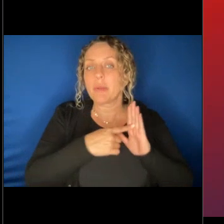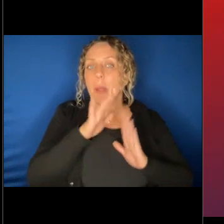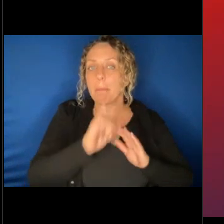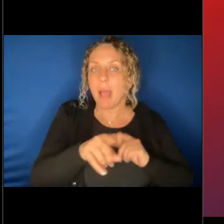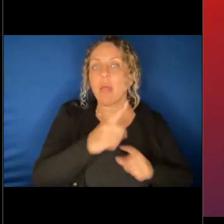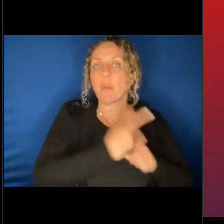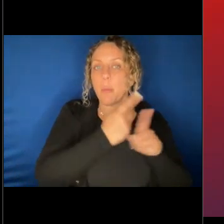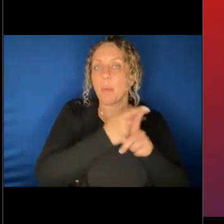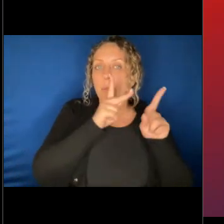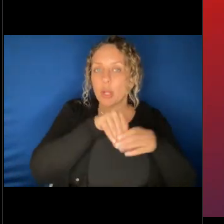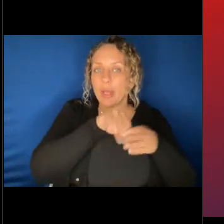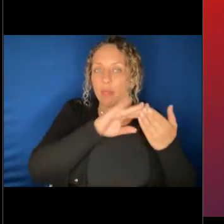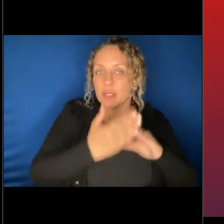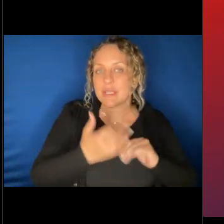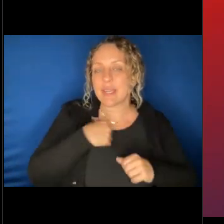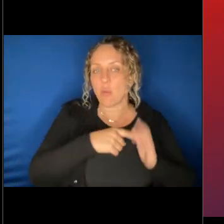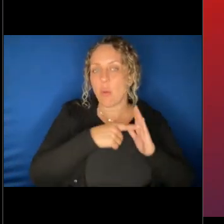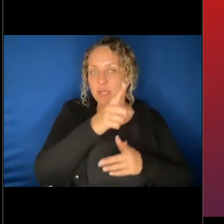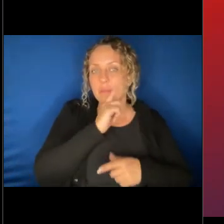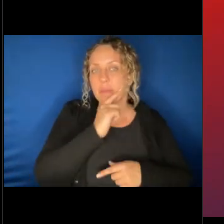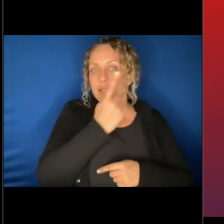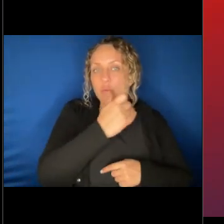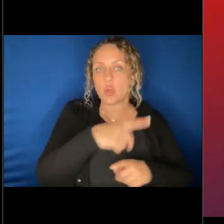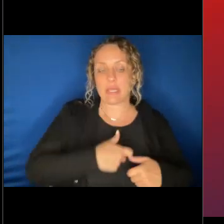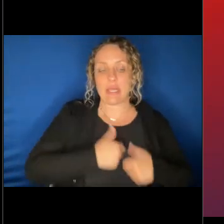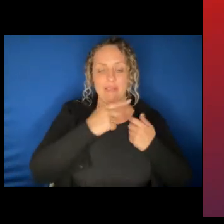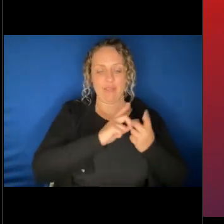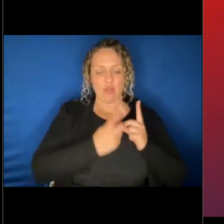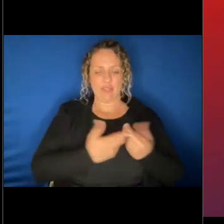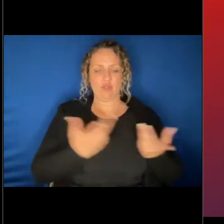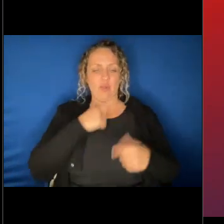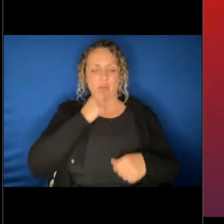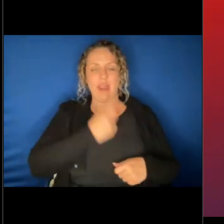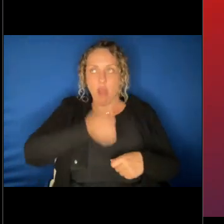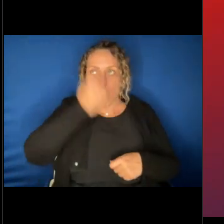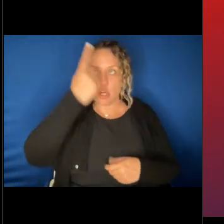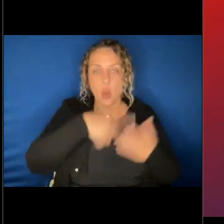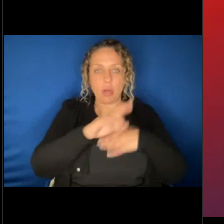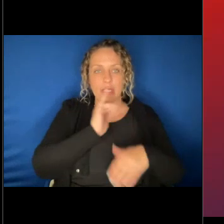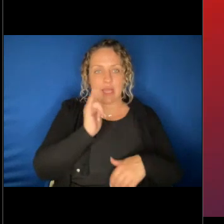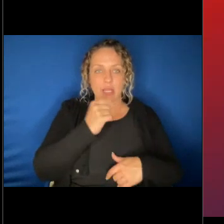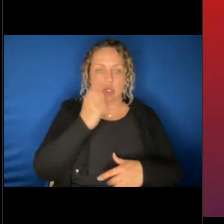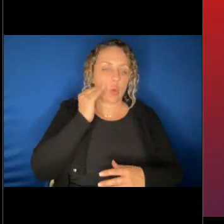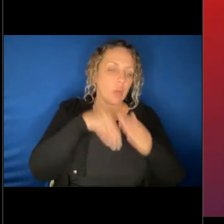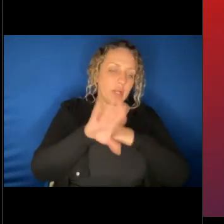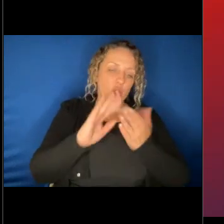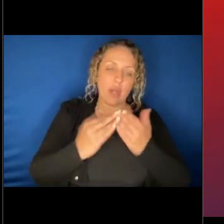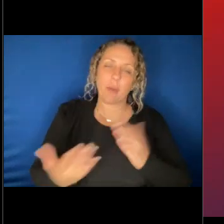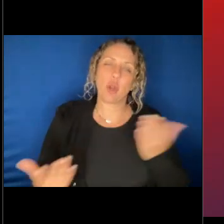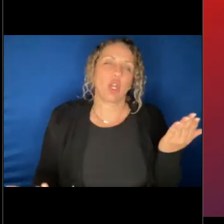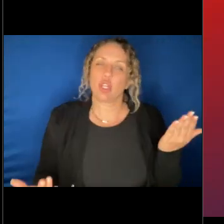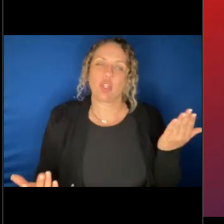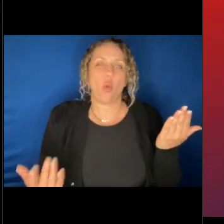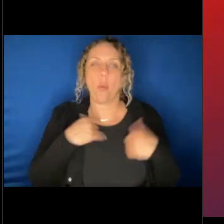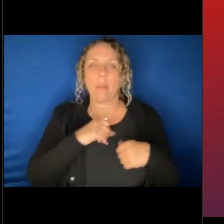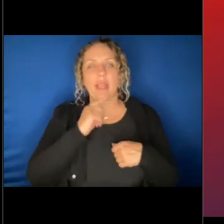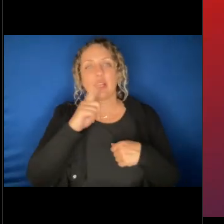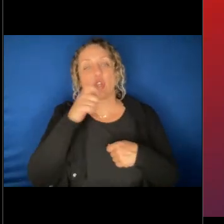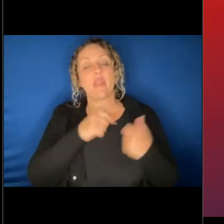proper person in their city. So they're not represented by someone who doesn't live in their district, who can't even understand what it's like to go into their neighborhood. So I think making sure